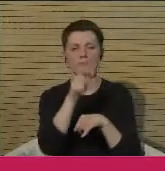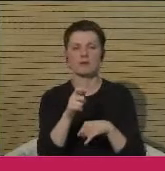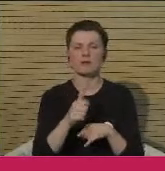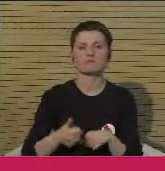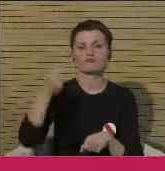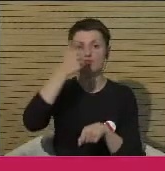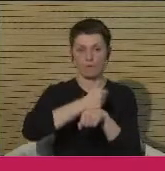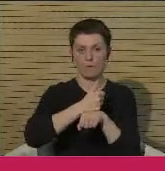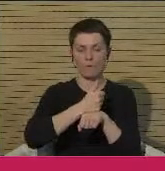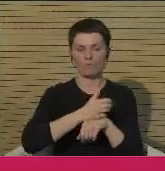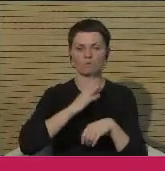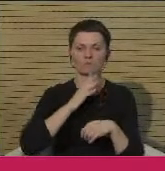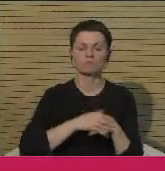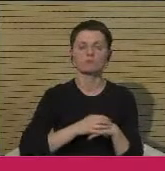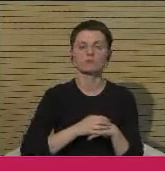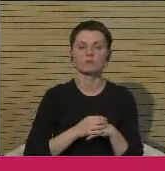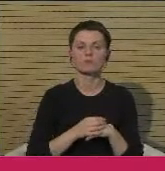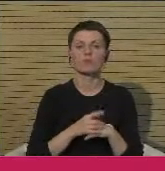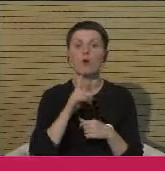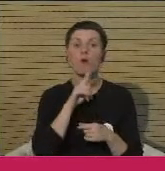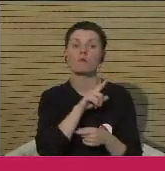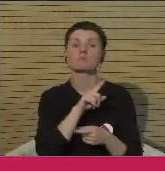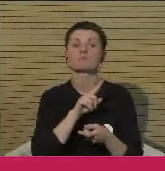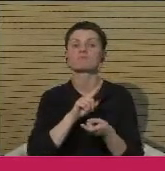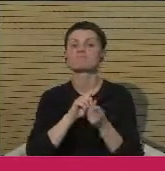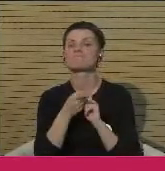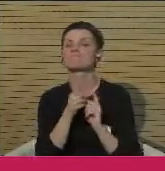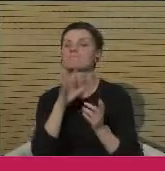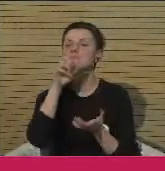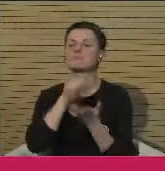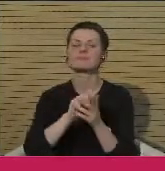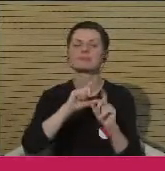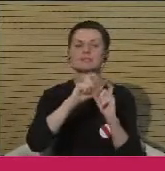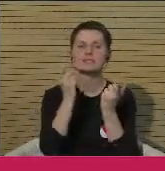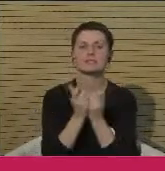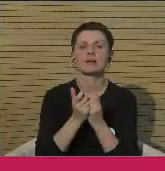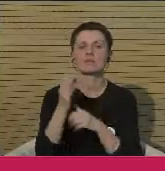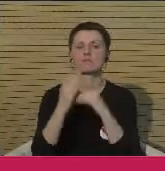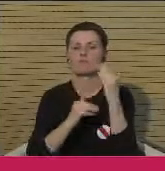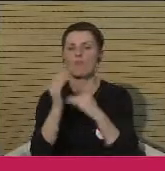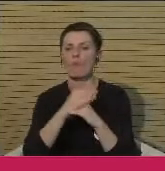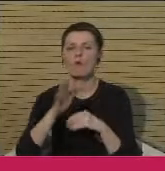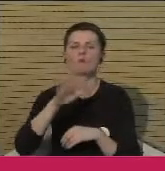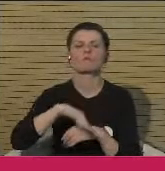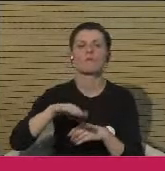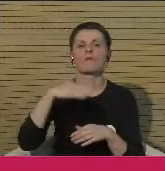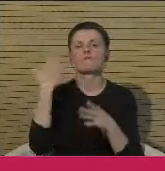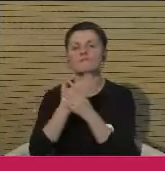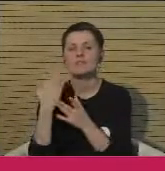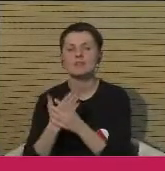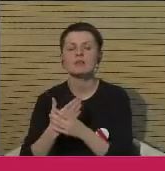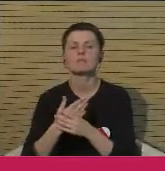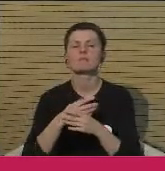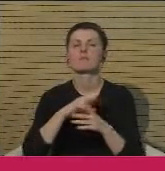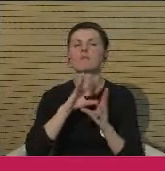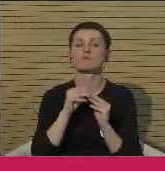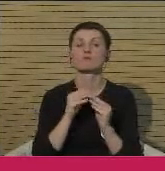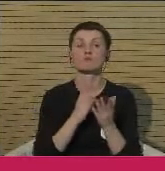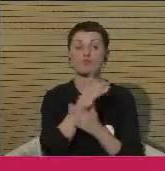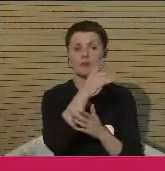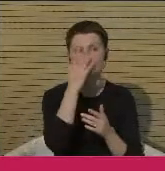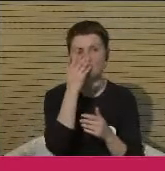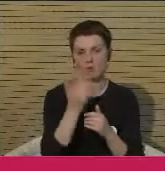Lukashenko for some other leader still supported by the Russians, But the whole